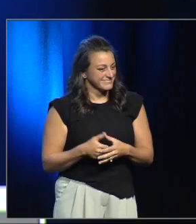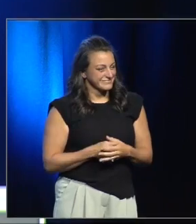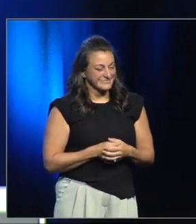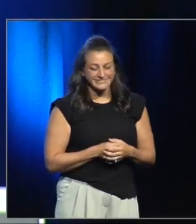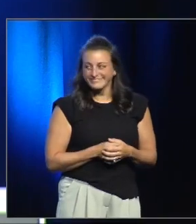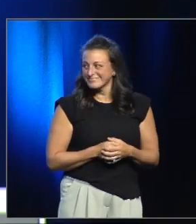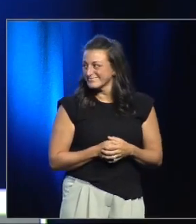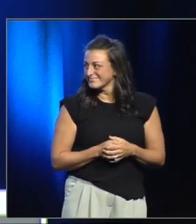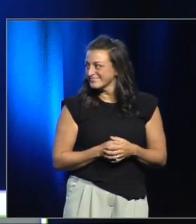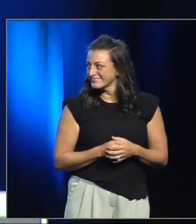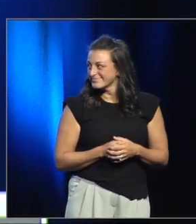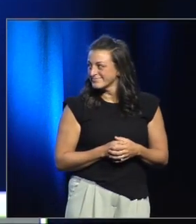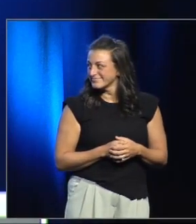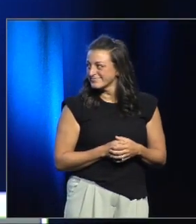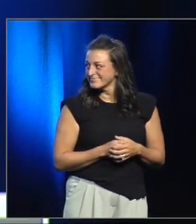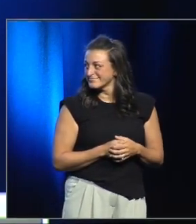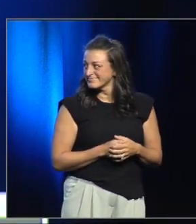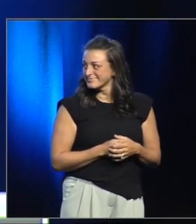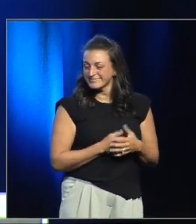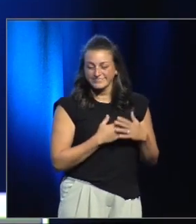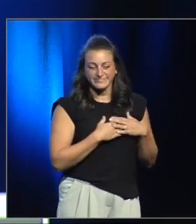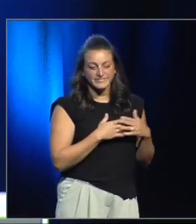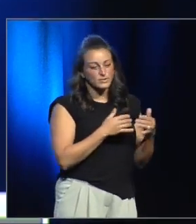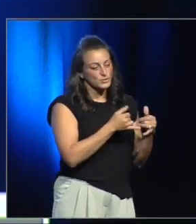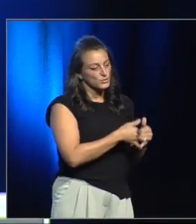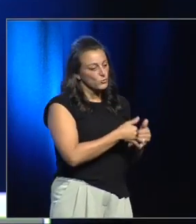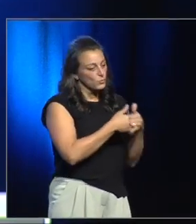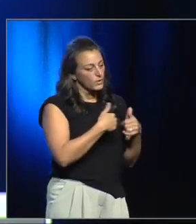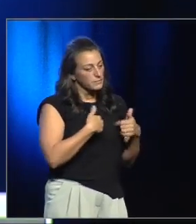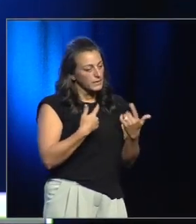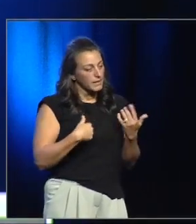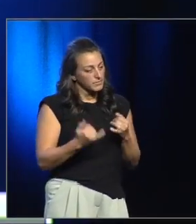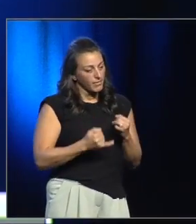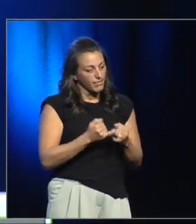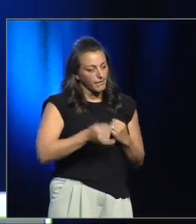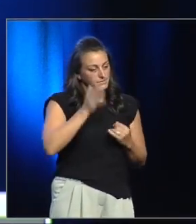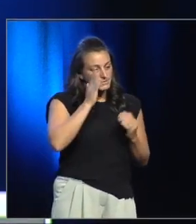That's my reward for being the last speaker. Yeah.